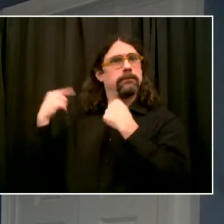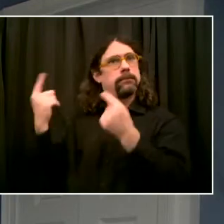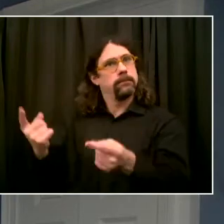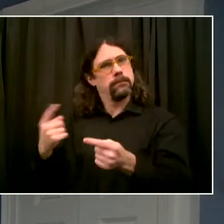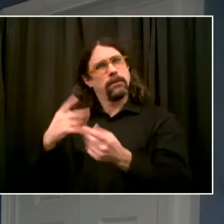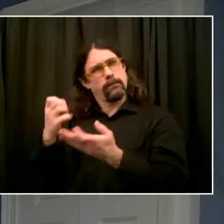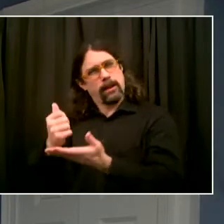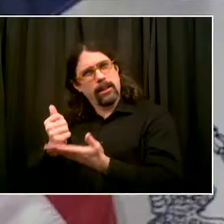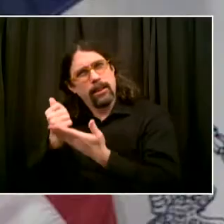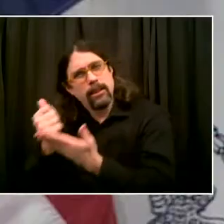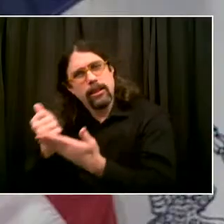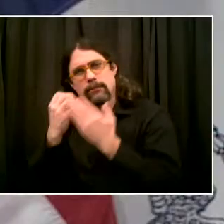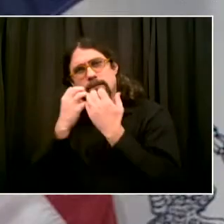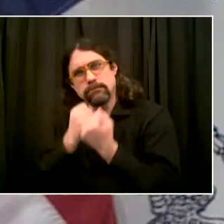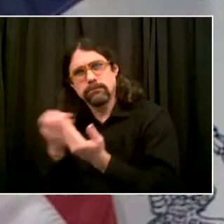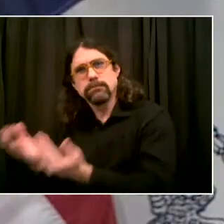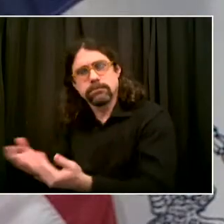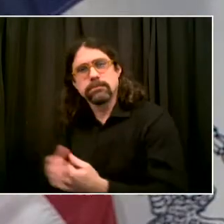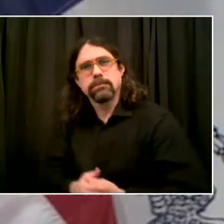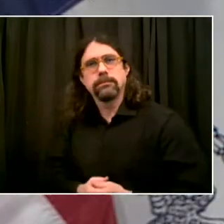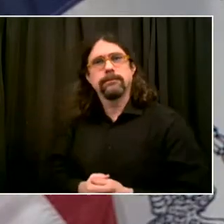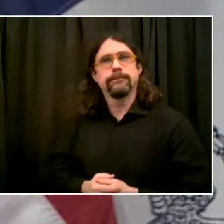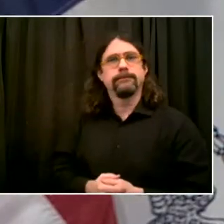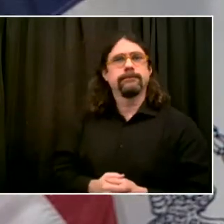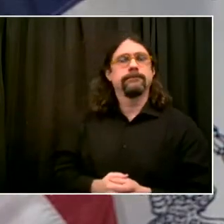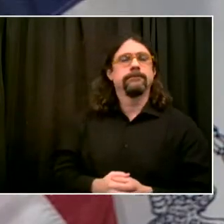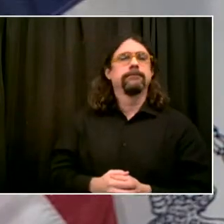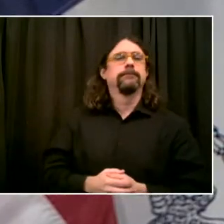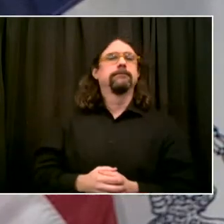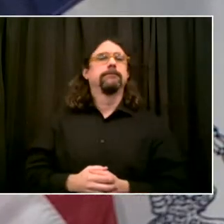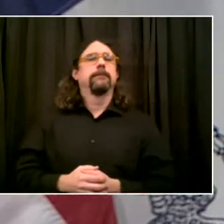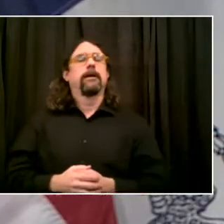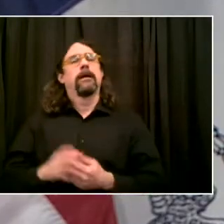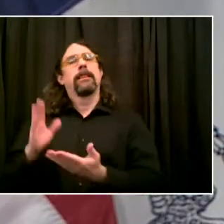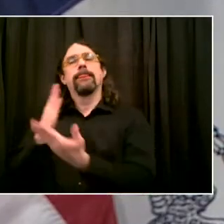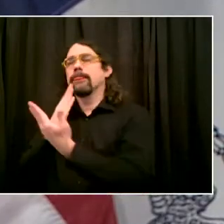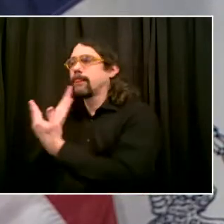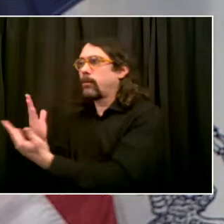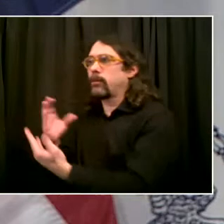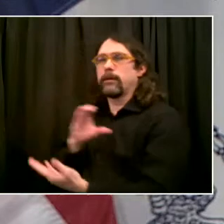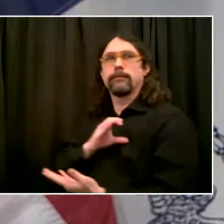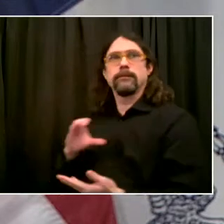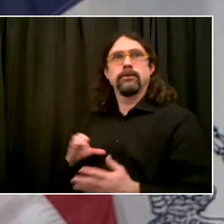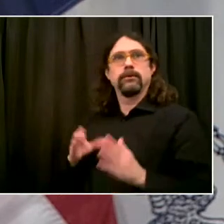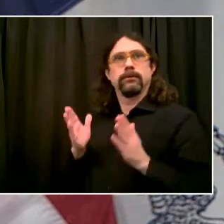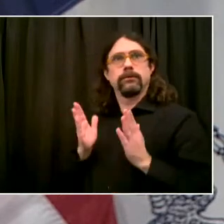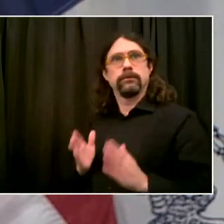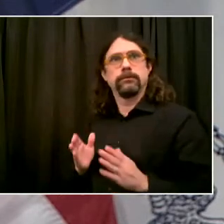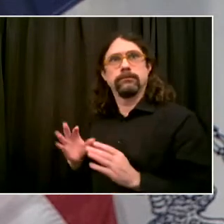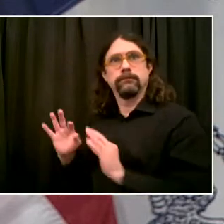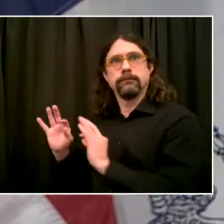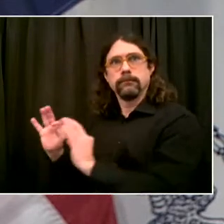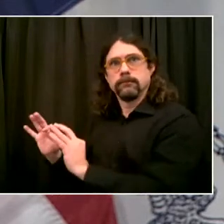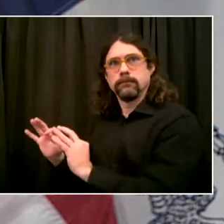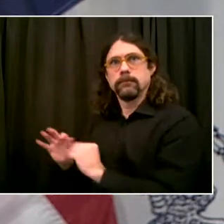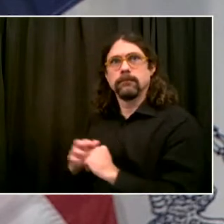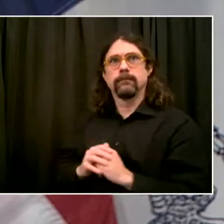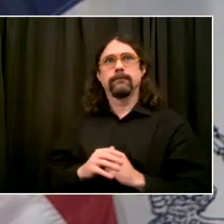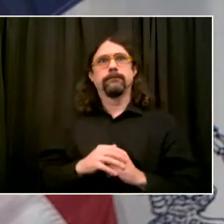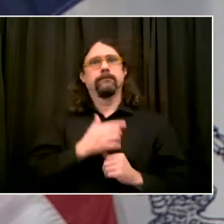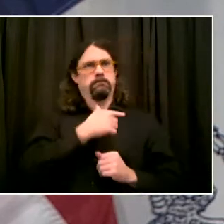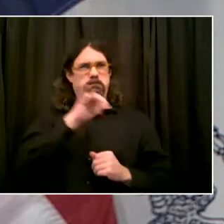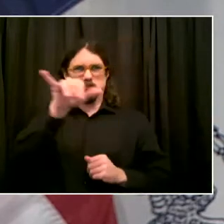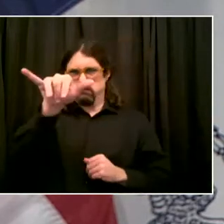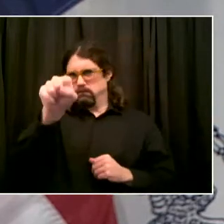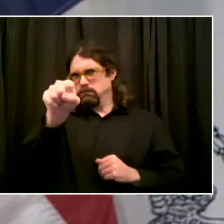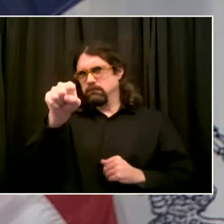everyone, what we want to do is focus on these neighborhoods, and again, this expanded list of neighborhoods, and really go all out